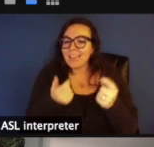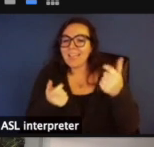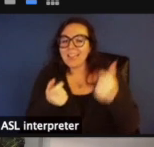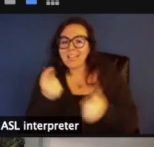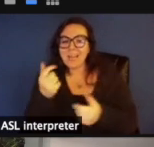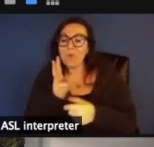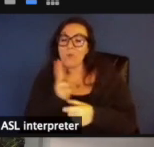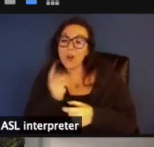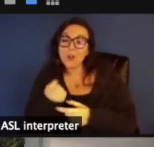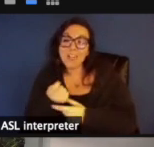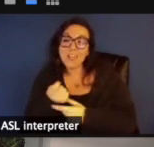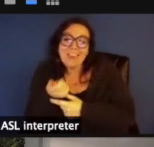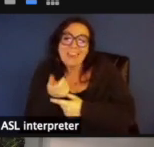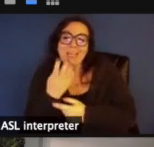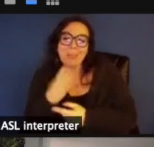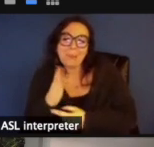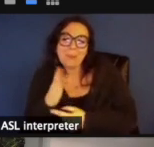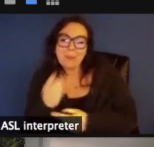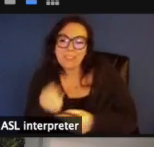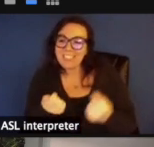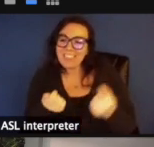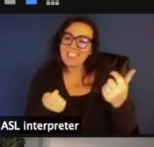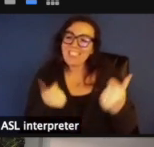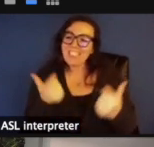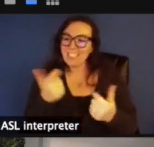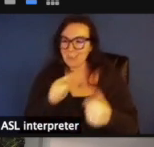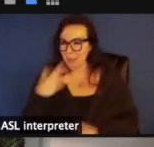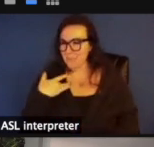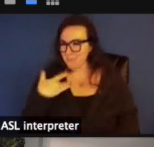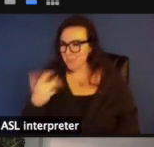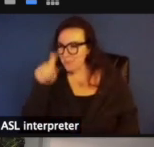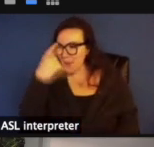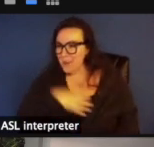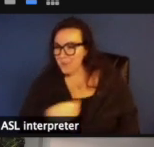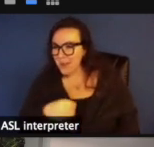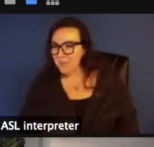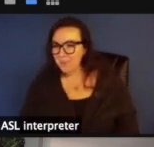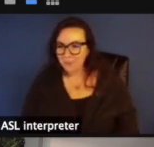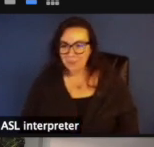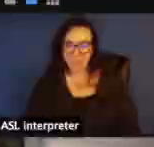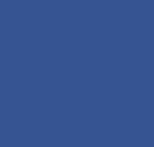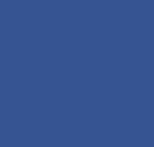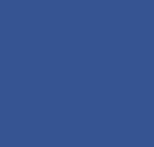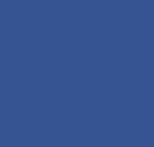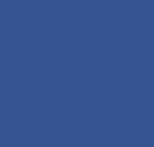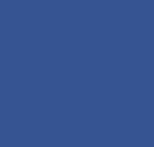too. Just a little bit. But really, he works a lot in black and white. So I'll stop there.